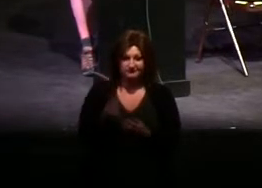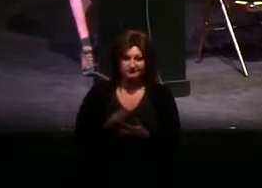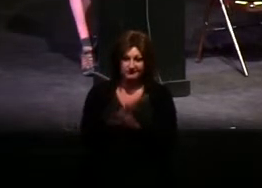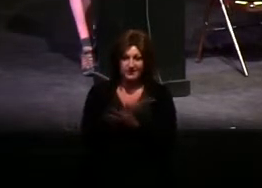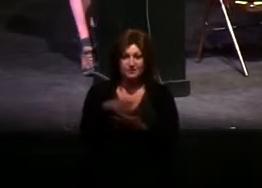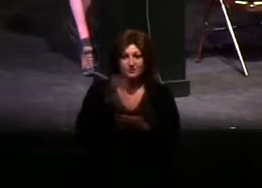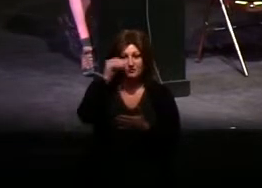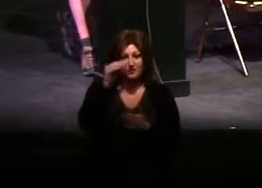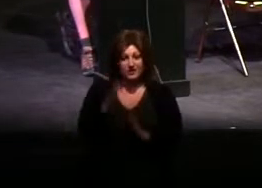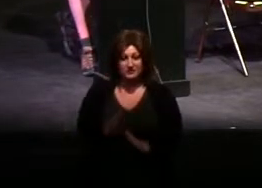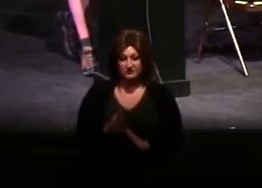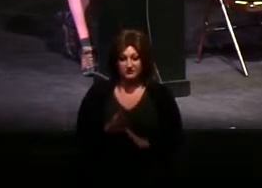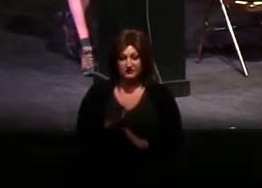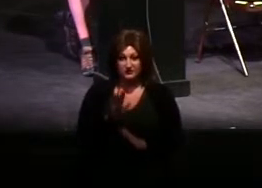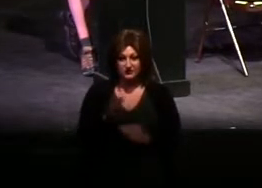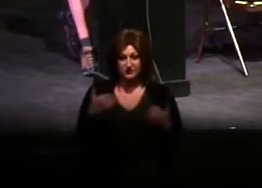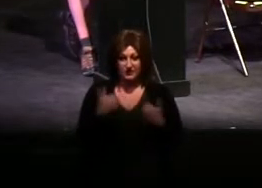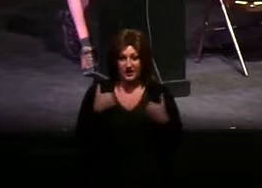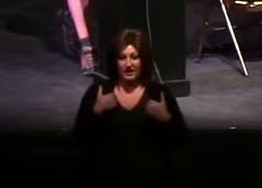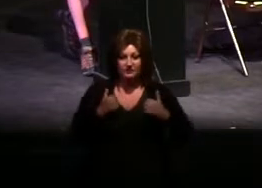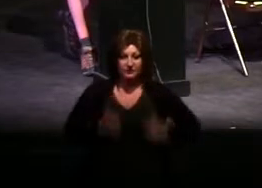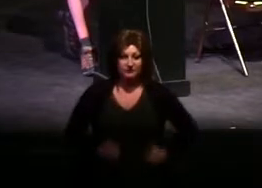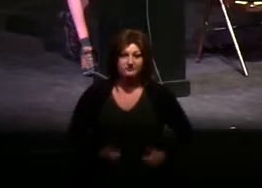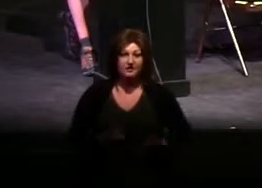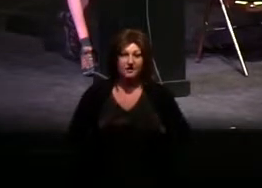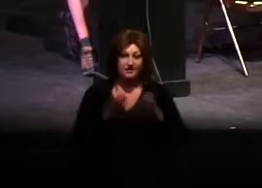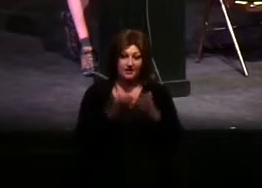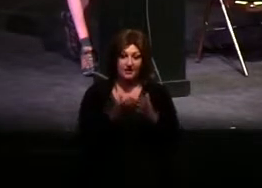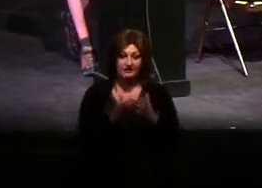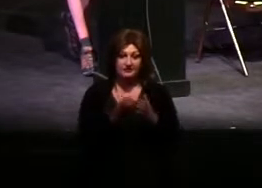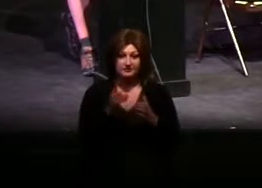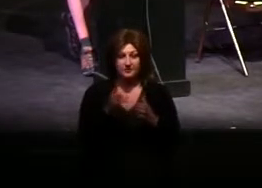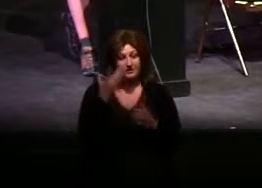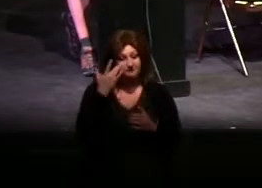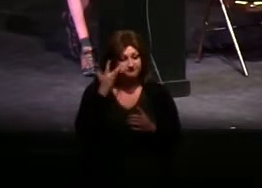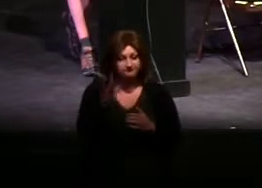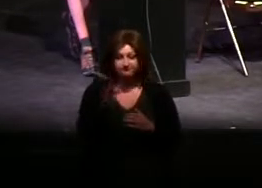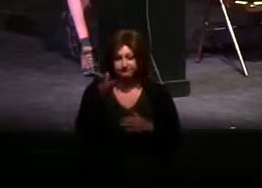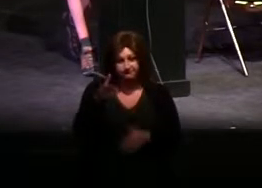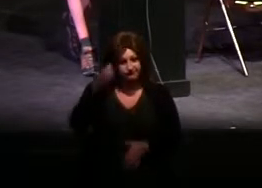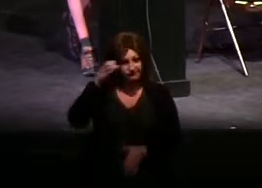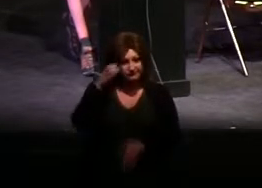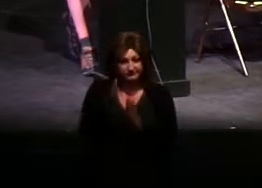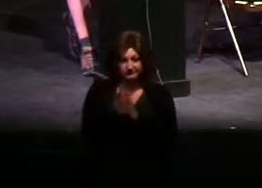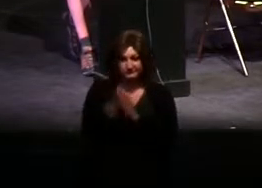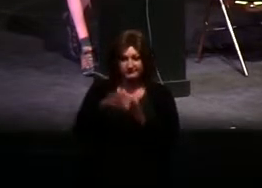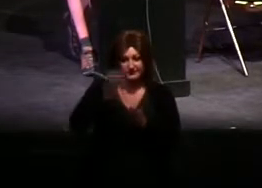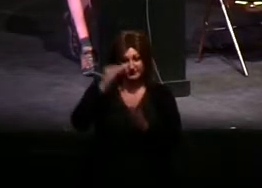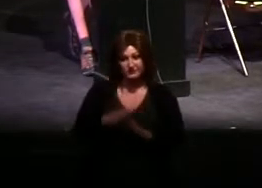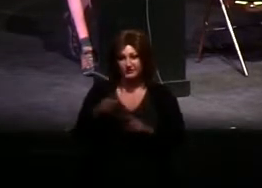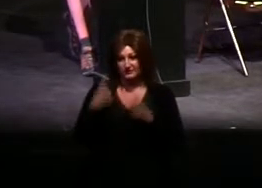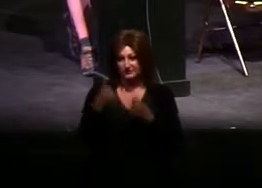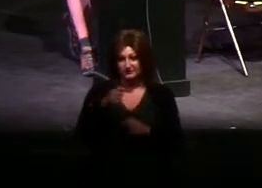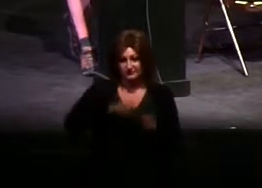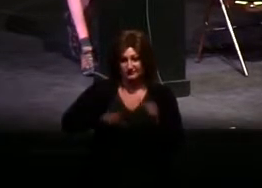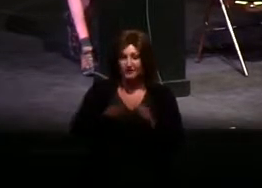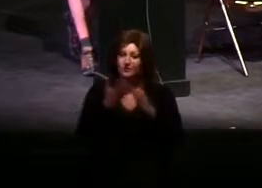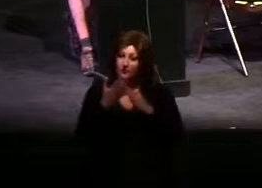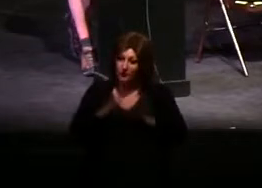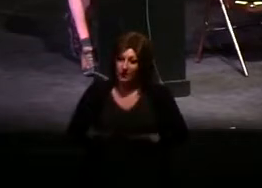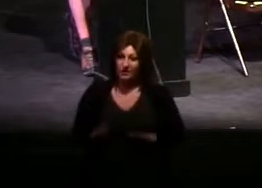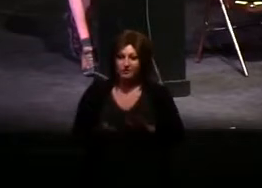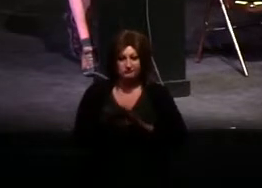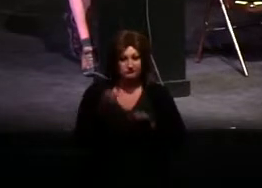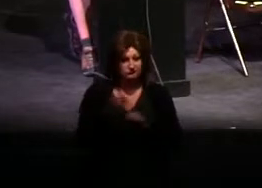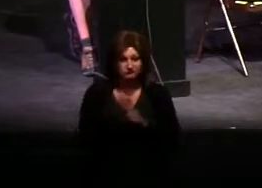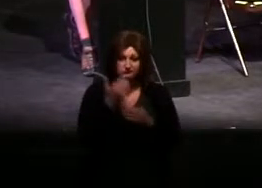graduate student in her animal anatomy class, one of the sharpest students she'd ever worked with. He was quiet and